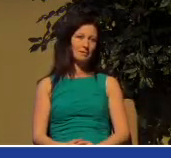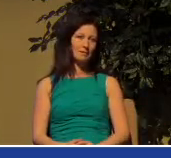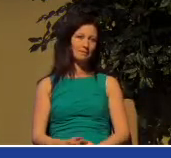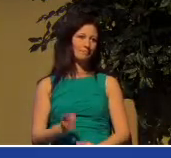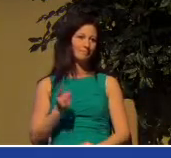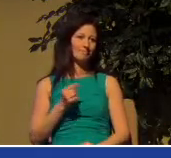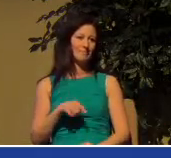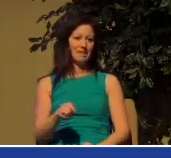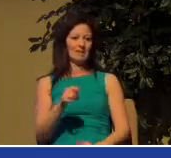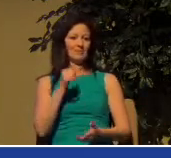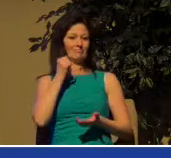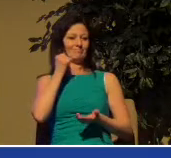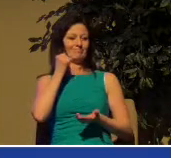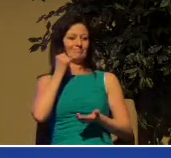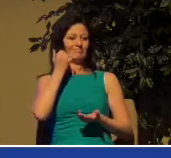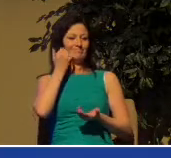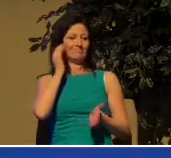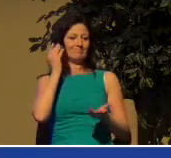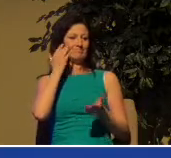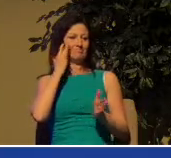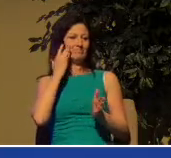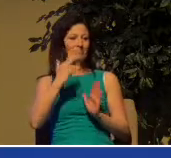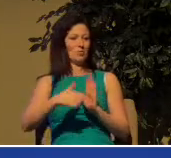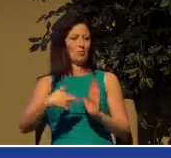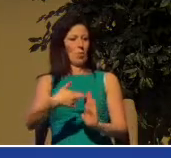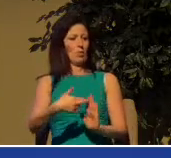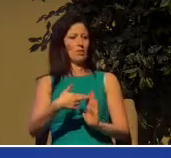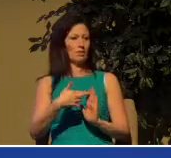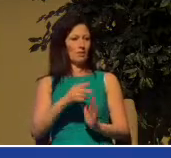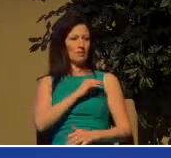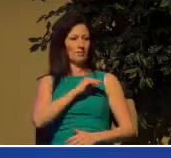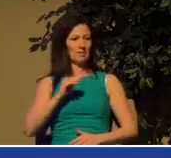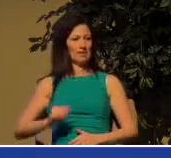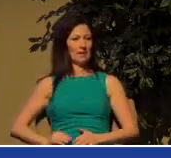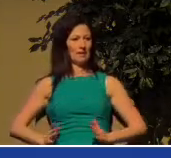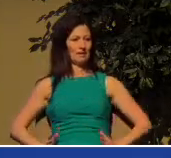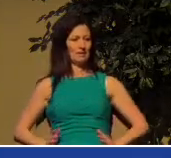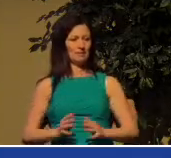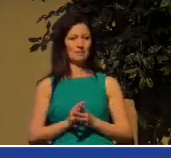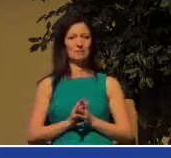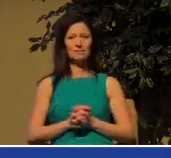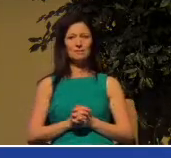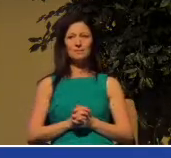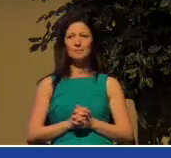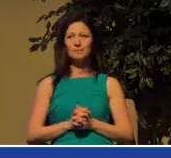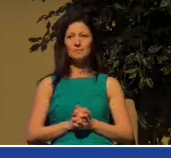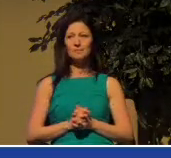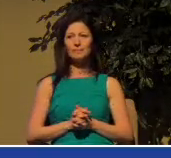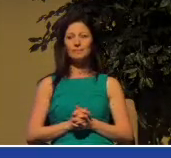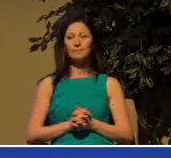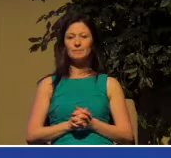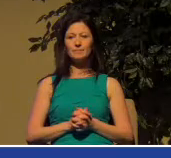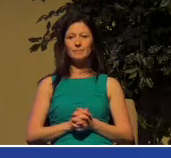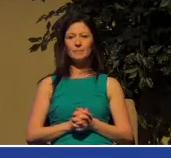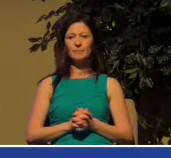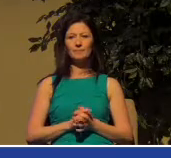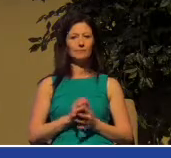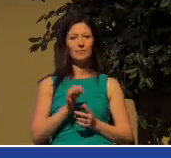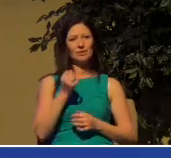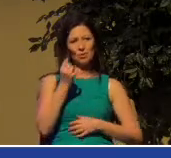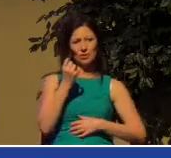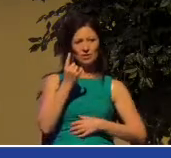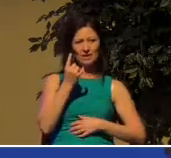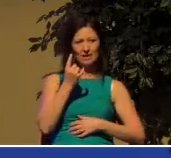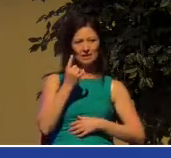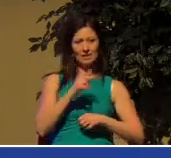failed to understand the role of the Messiah. And because they misunderstood the nature of salvation,